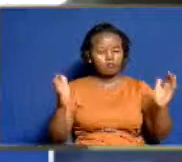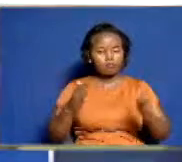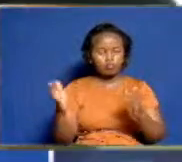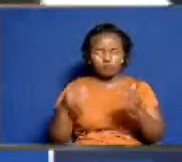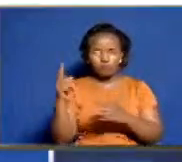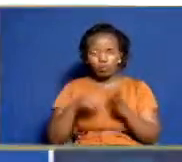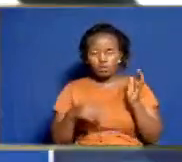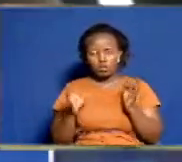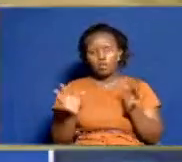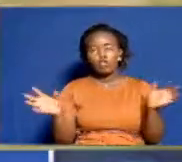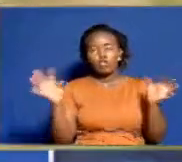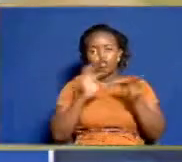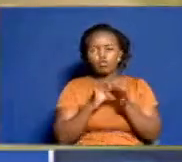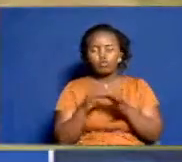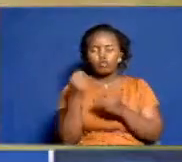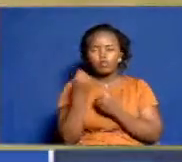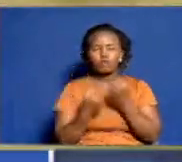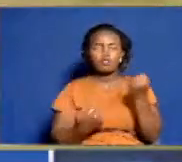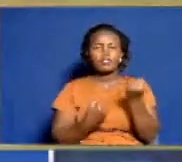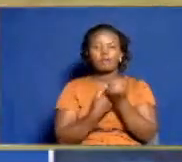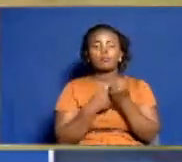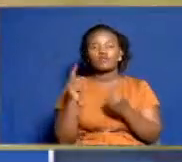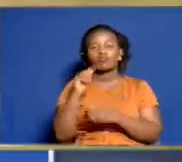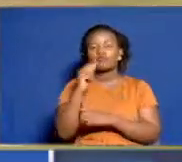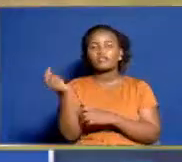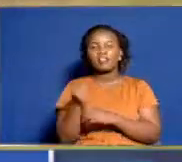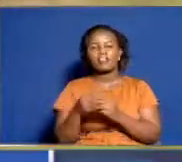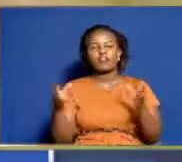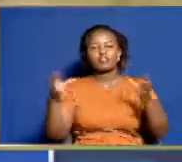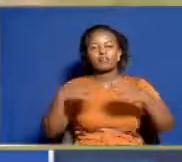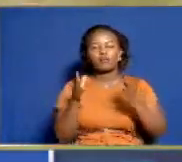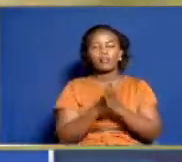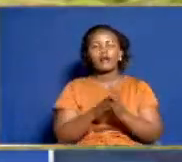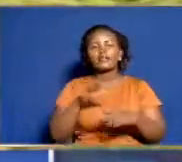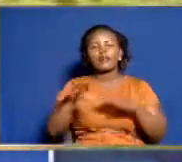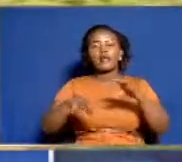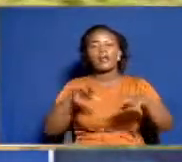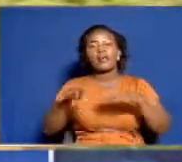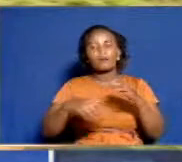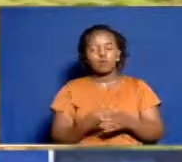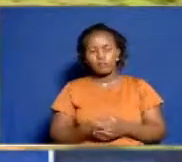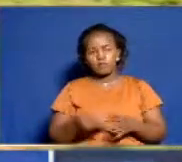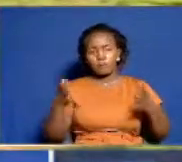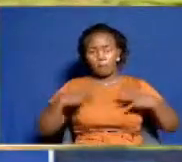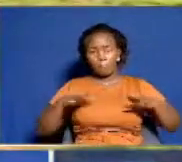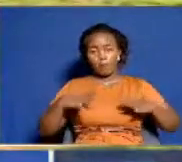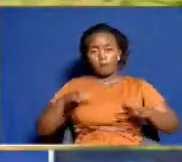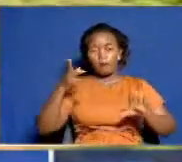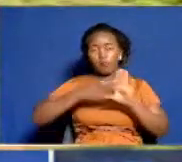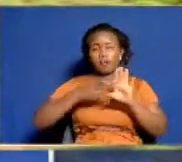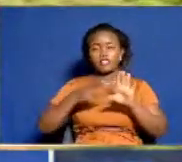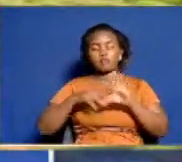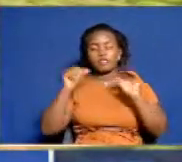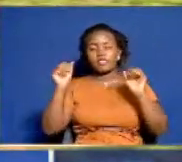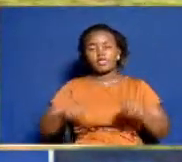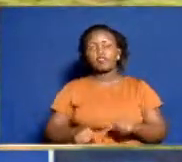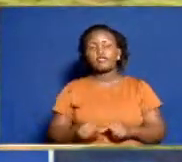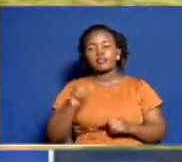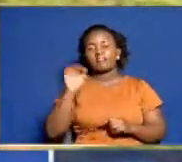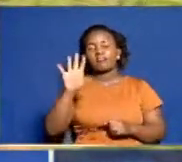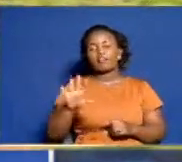the challenge in support of Kenyan communities and wildlife. Runners can participate in the 5 kilometers,